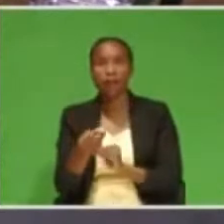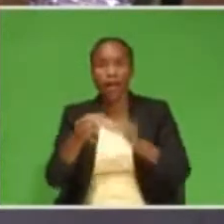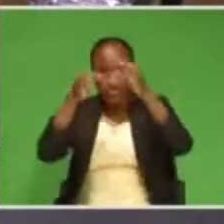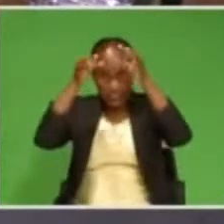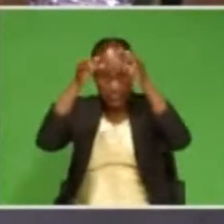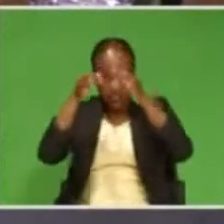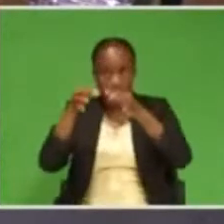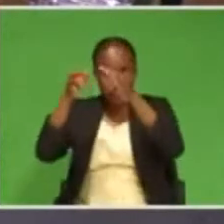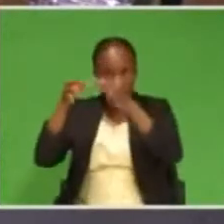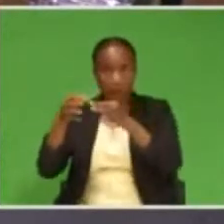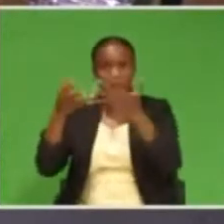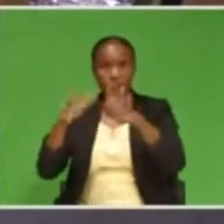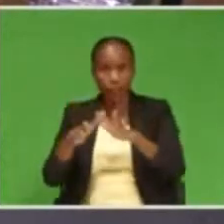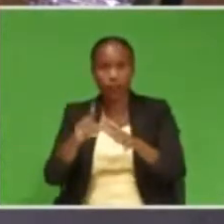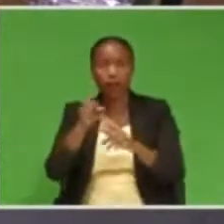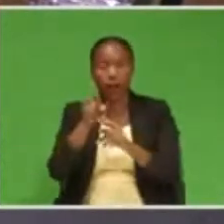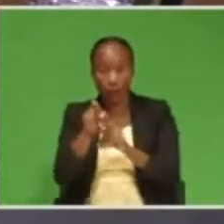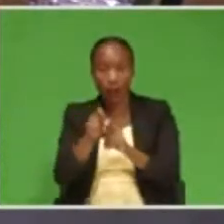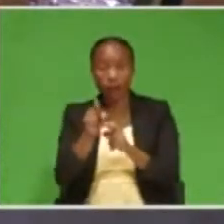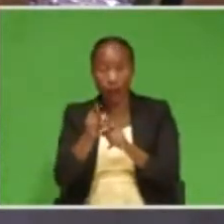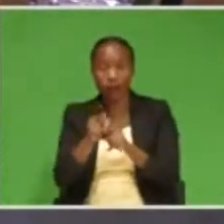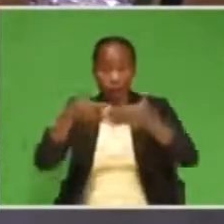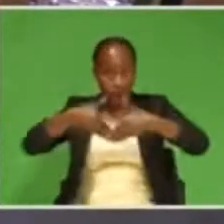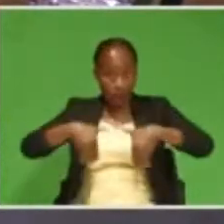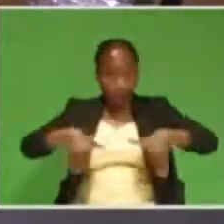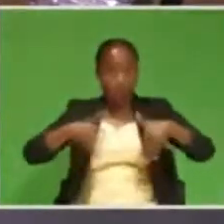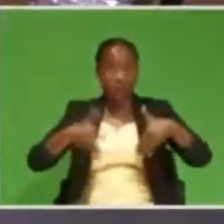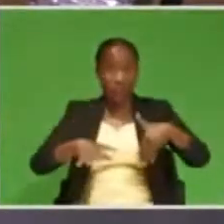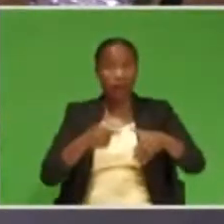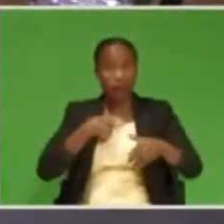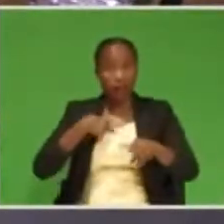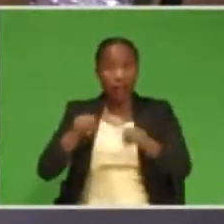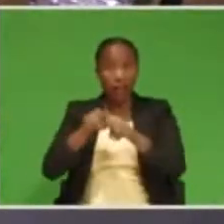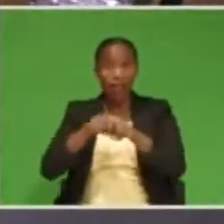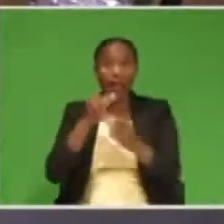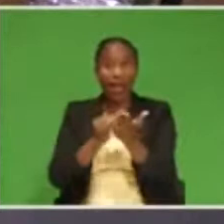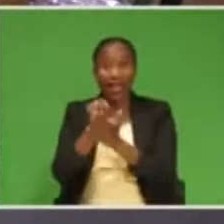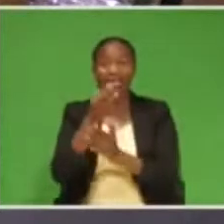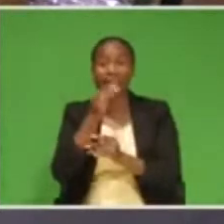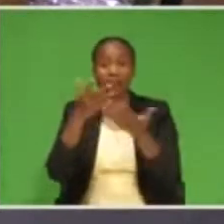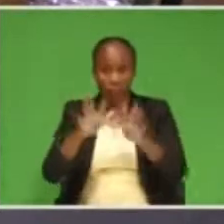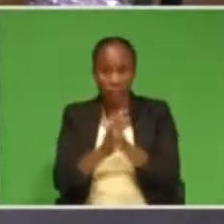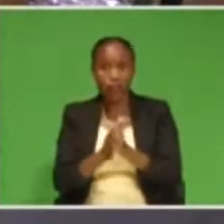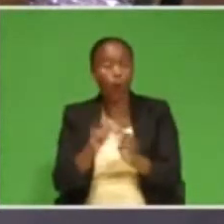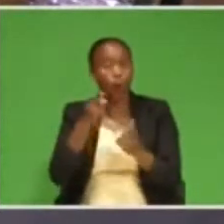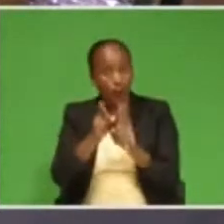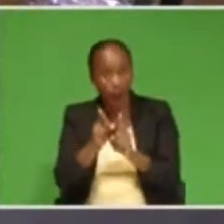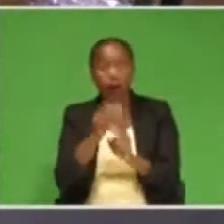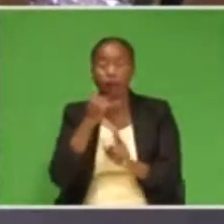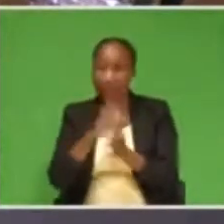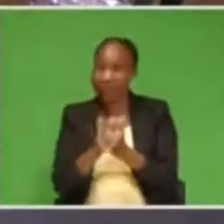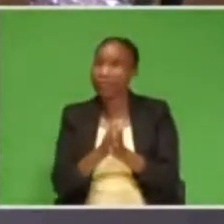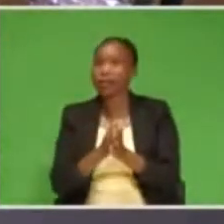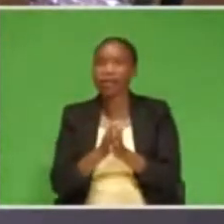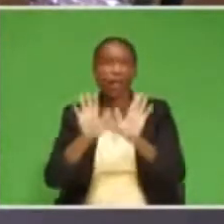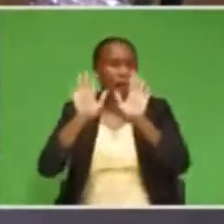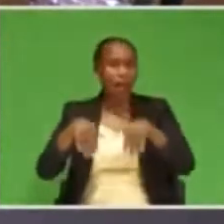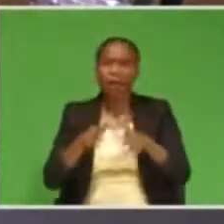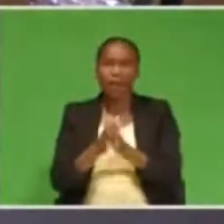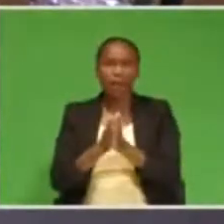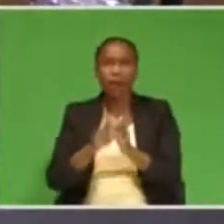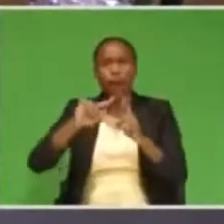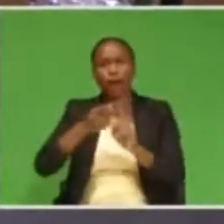decided that you should refrain, as I have said earlier on, from raising spurious points of order. I